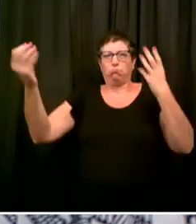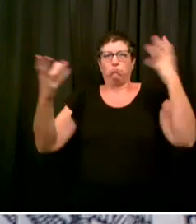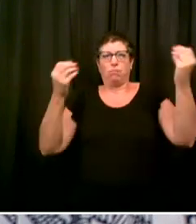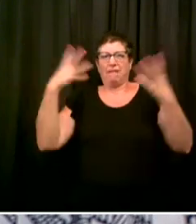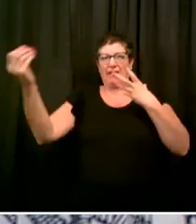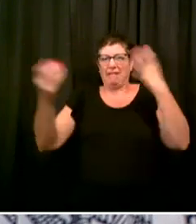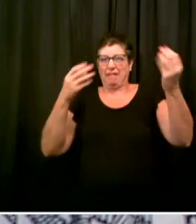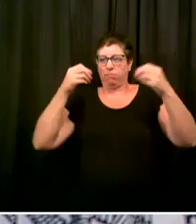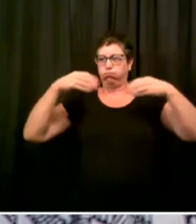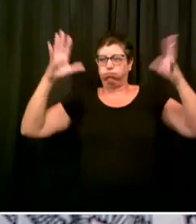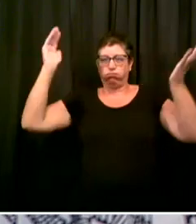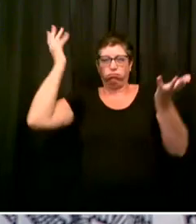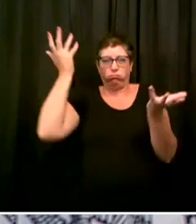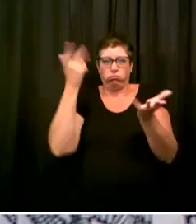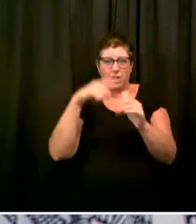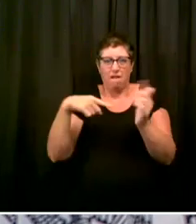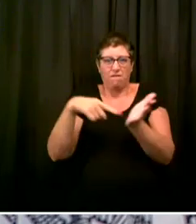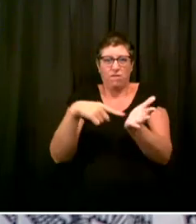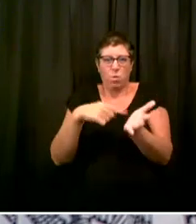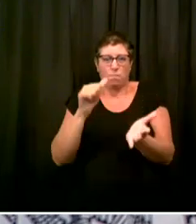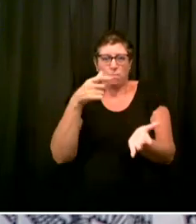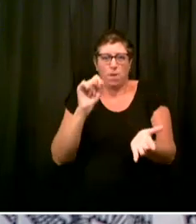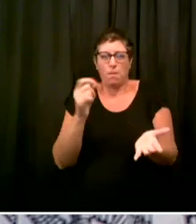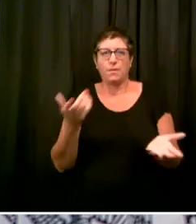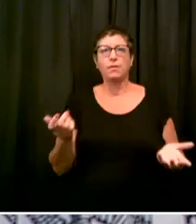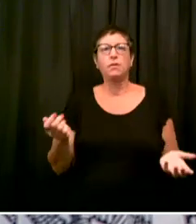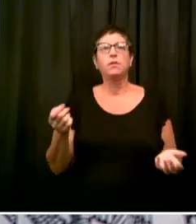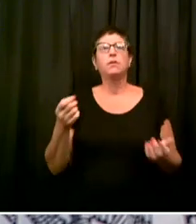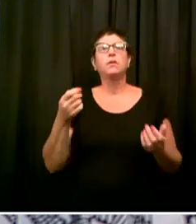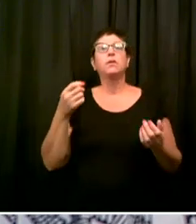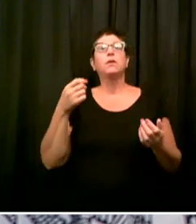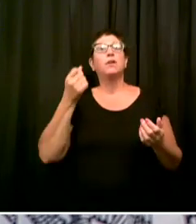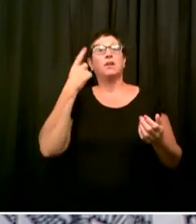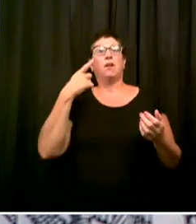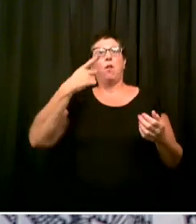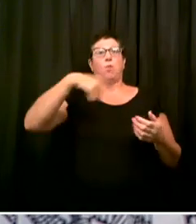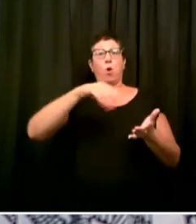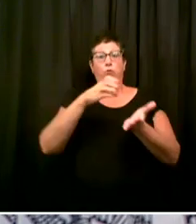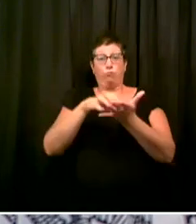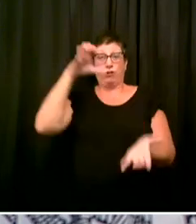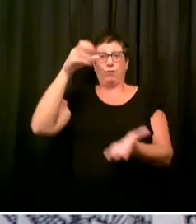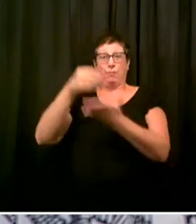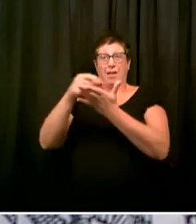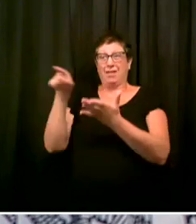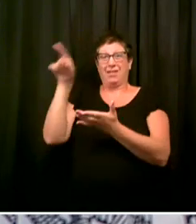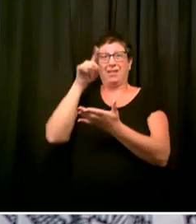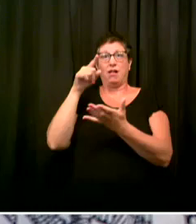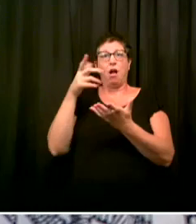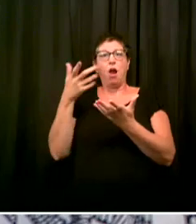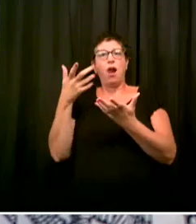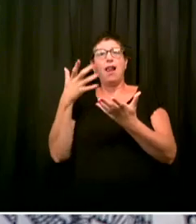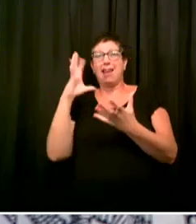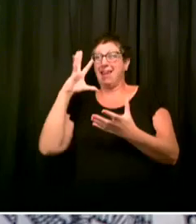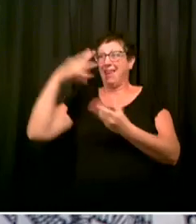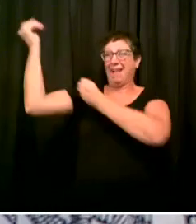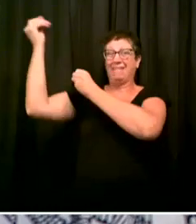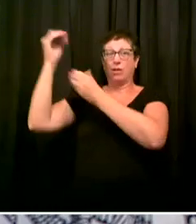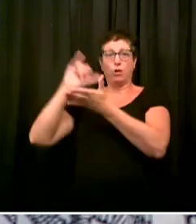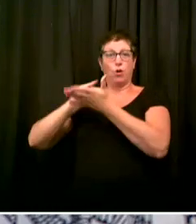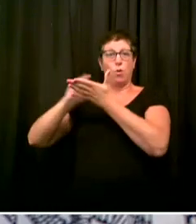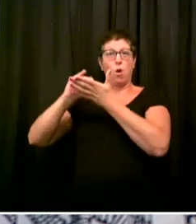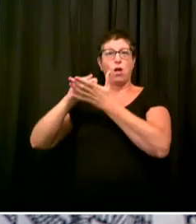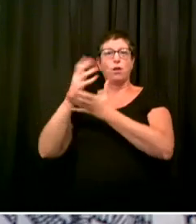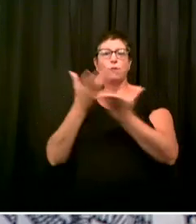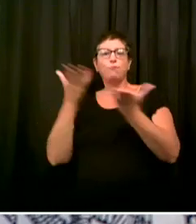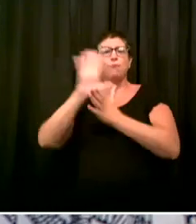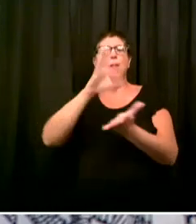them at a time when New York needs every penny of tax revenue and consumer dollars. And those folks seem to be reacting to this idea